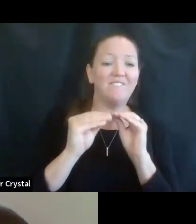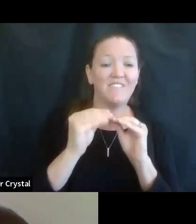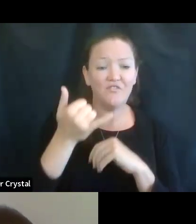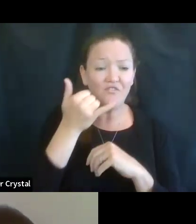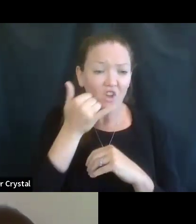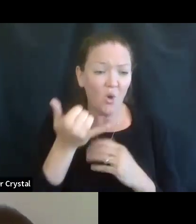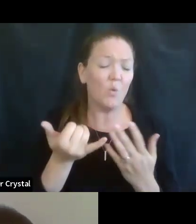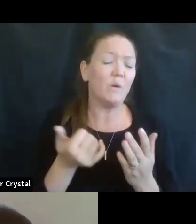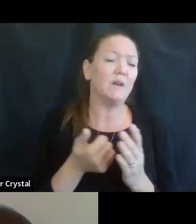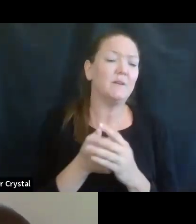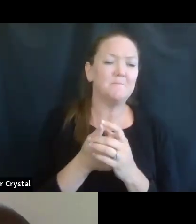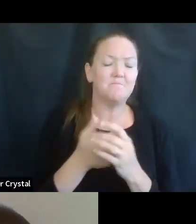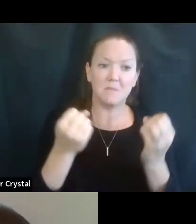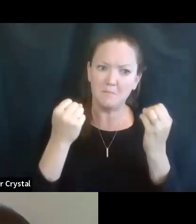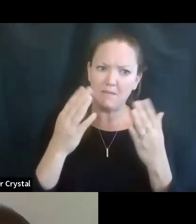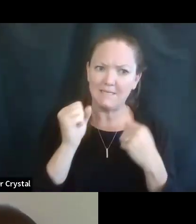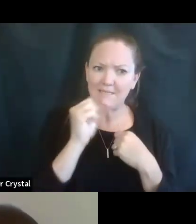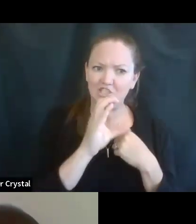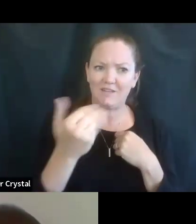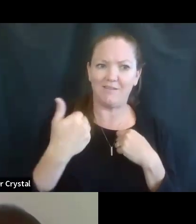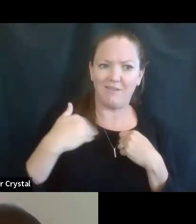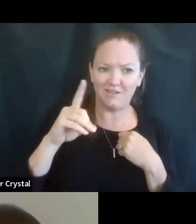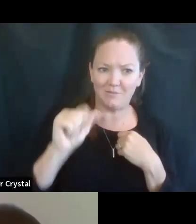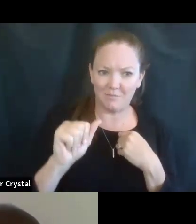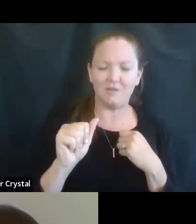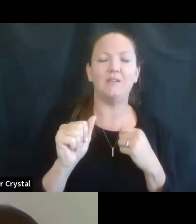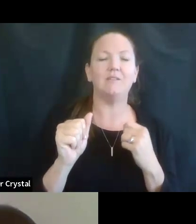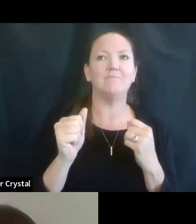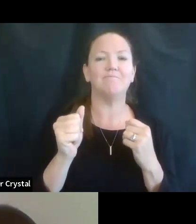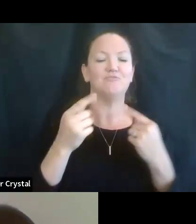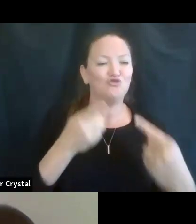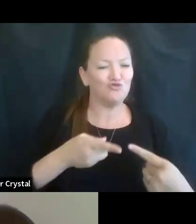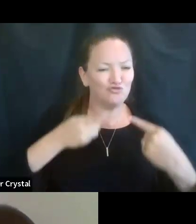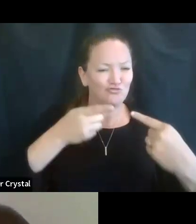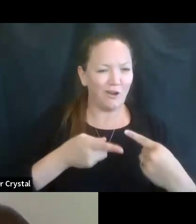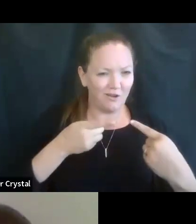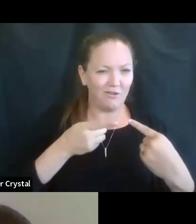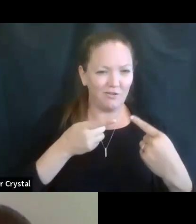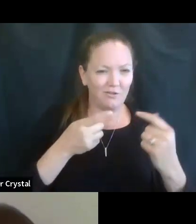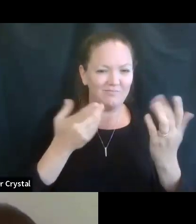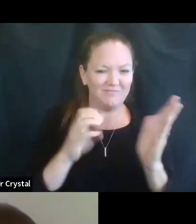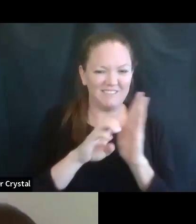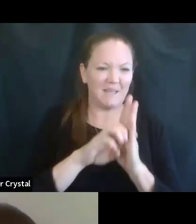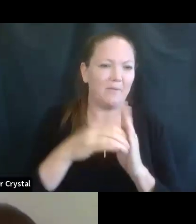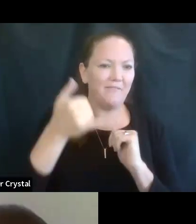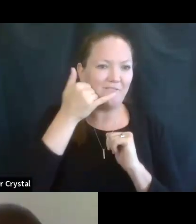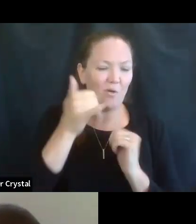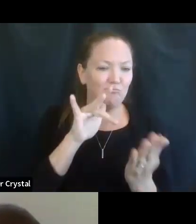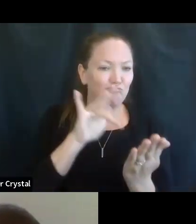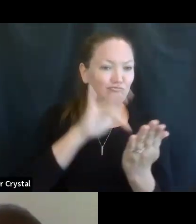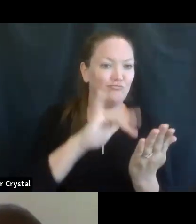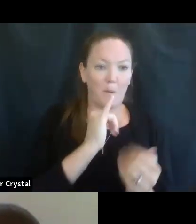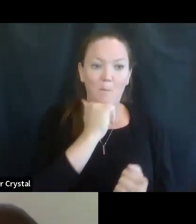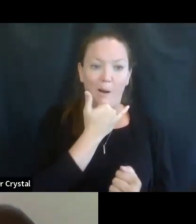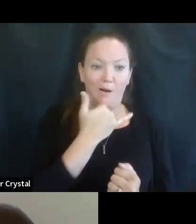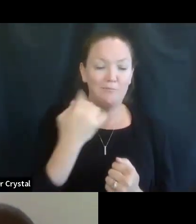have a lot of seniors and people with disability have difficulty sometimes because the phone might push the wrong button or whatever, and